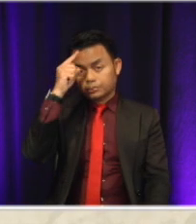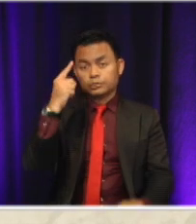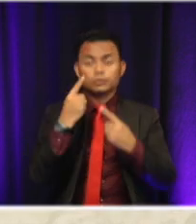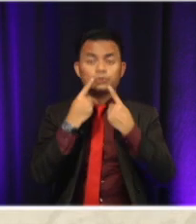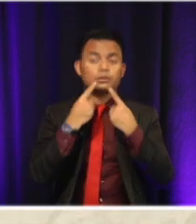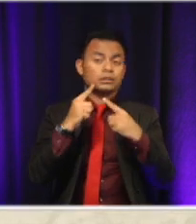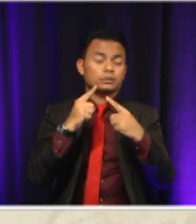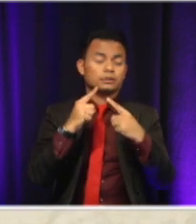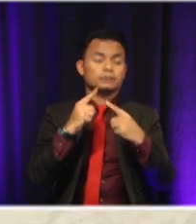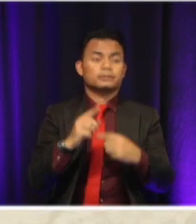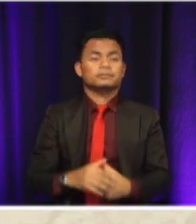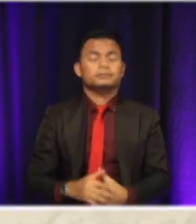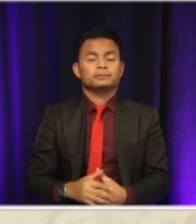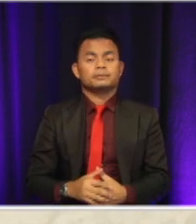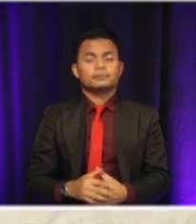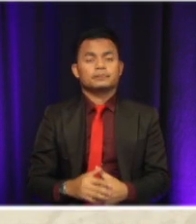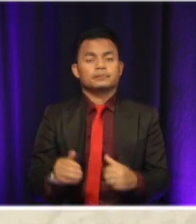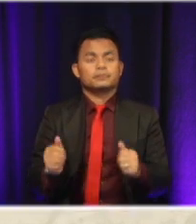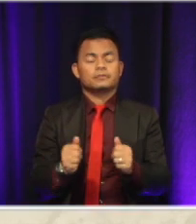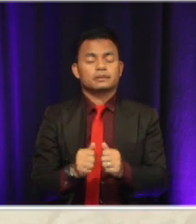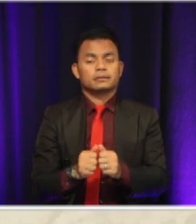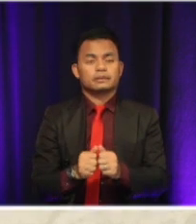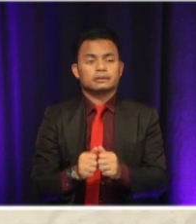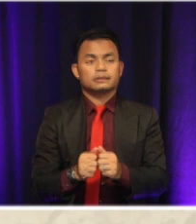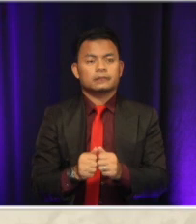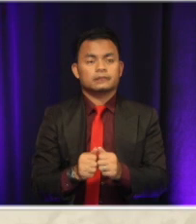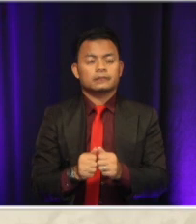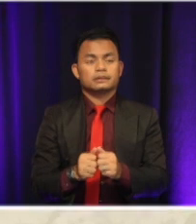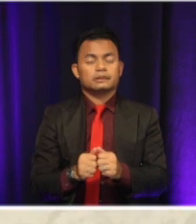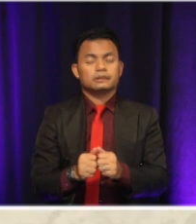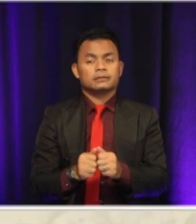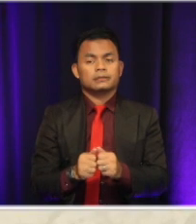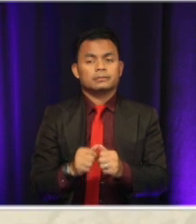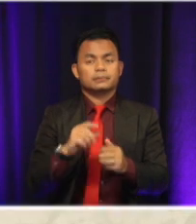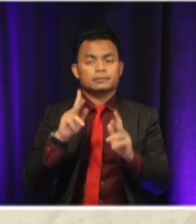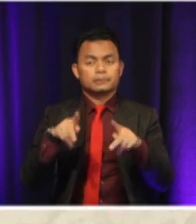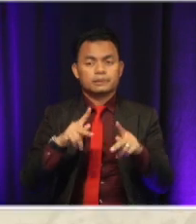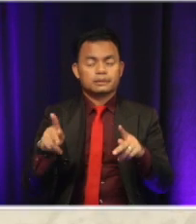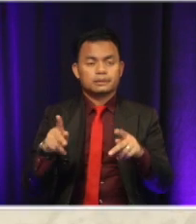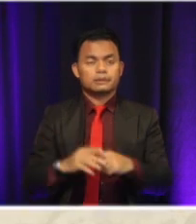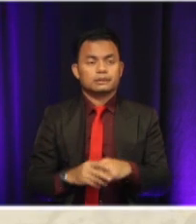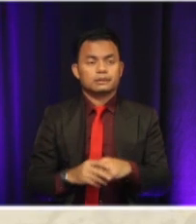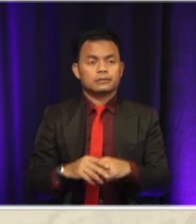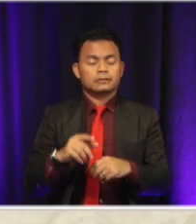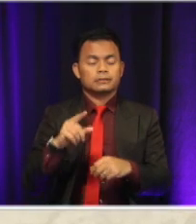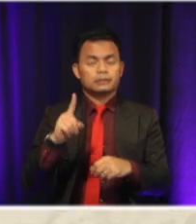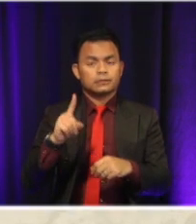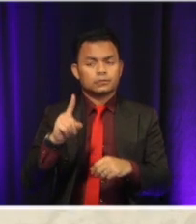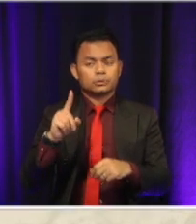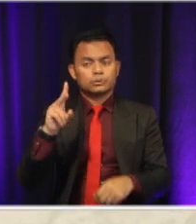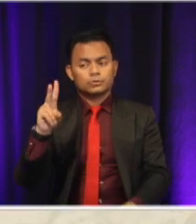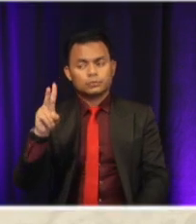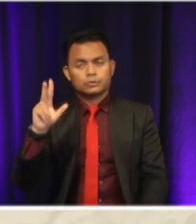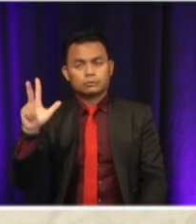by assembling a response incorporating assessment objectives 1, 2, 3, and 4.